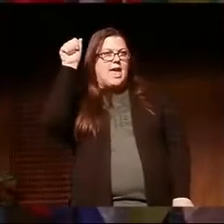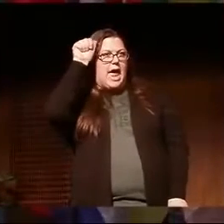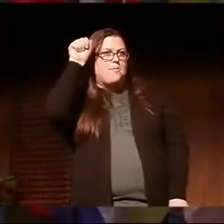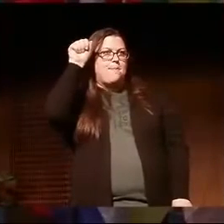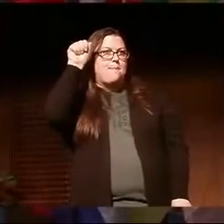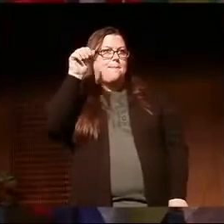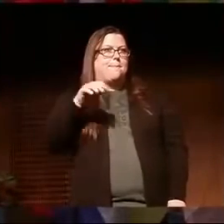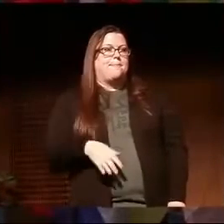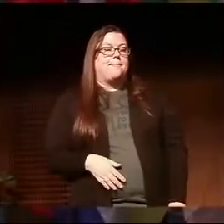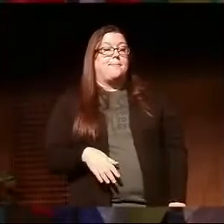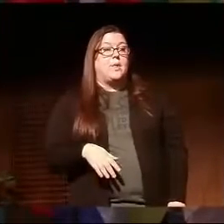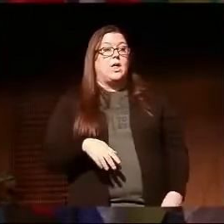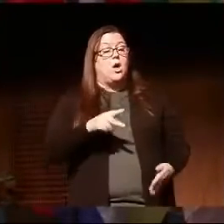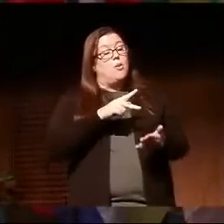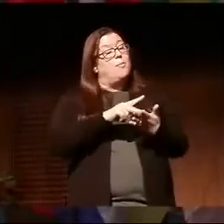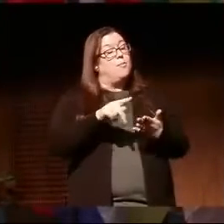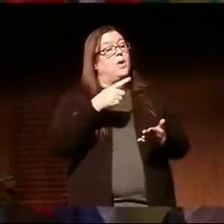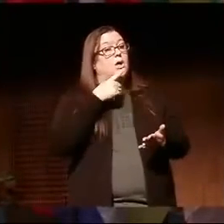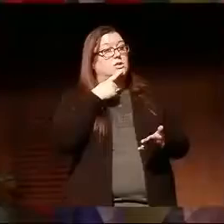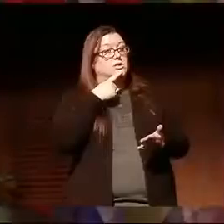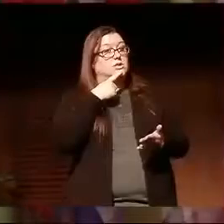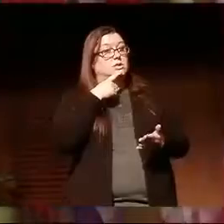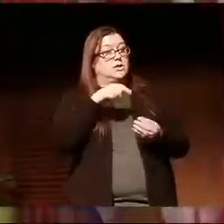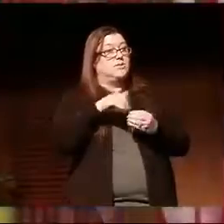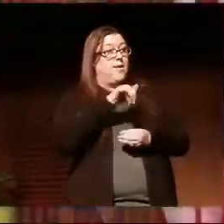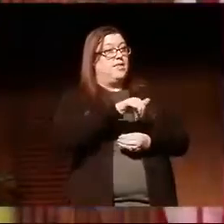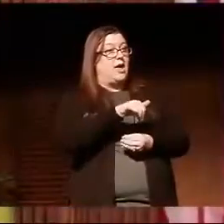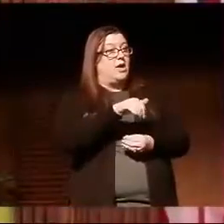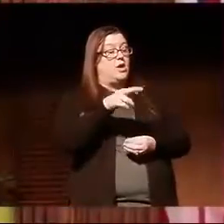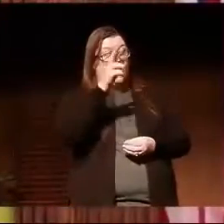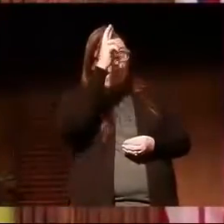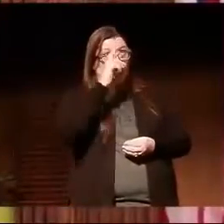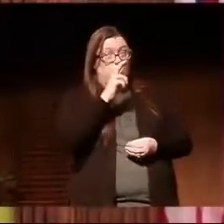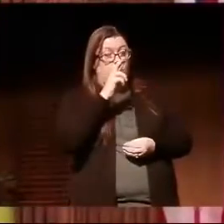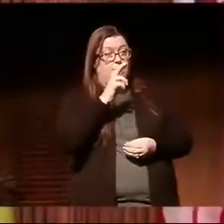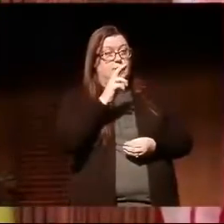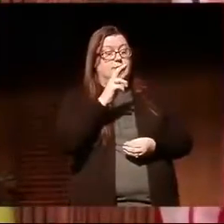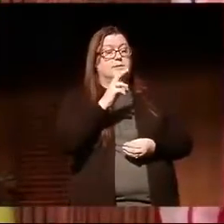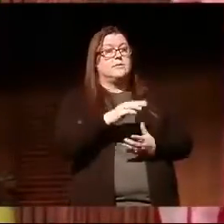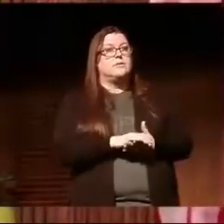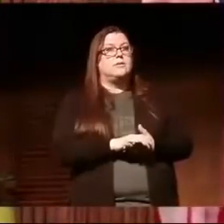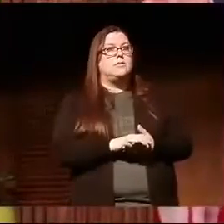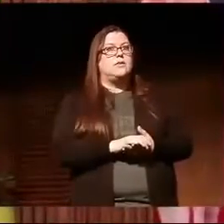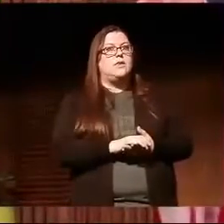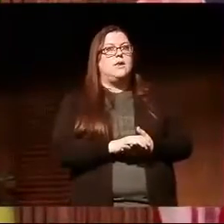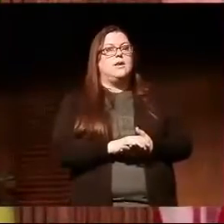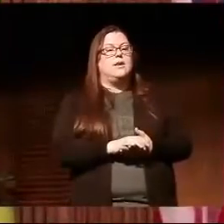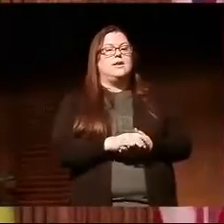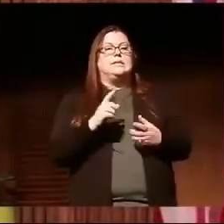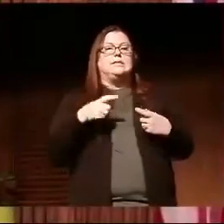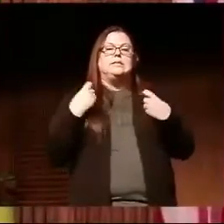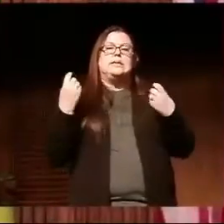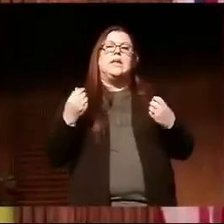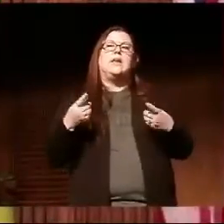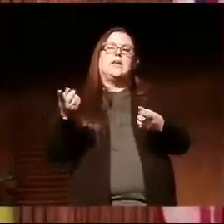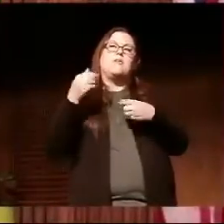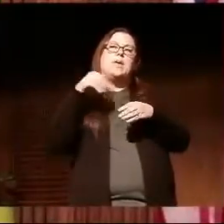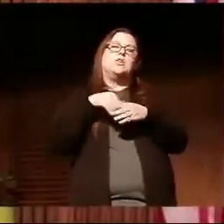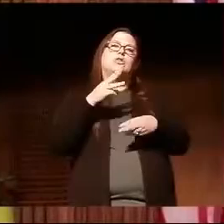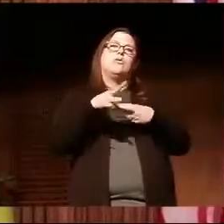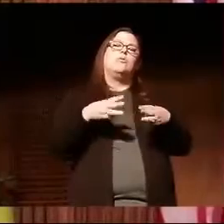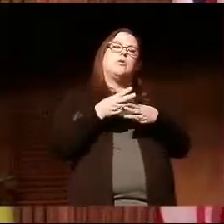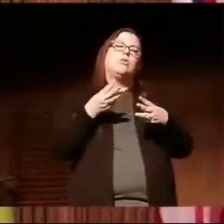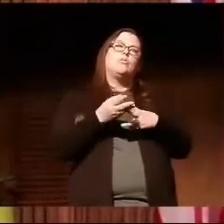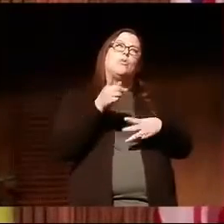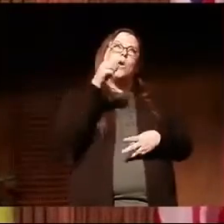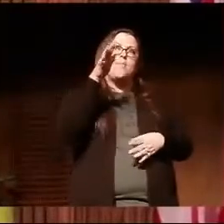Paul talks about this in Romans 5 and verse 12, that sin came into the world through one man and death through sin. In other words, it